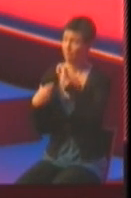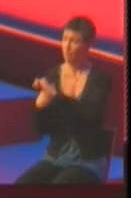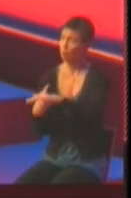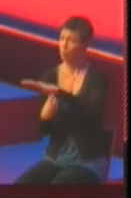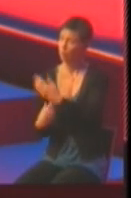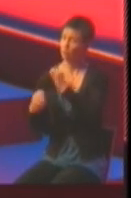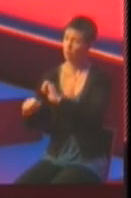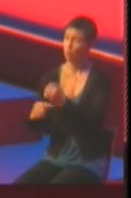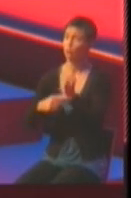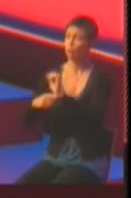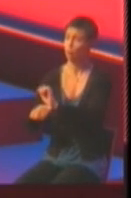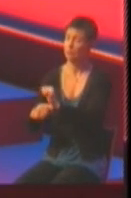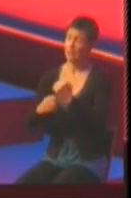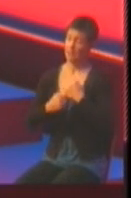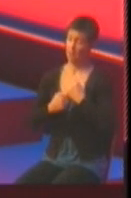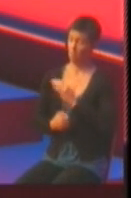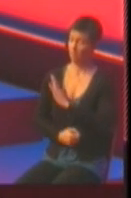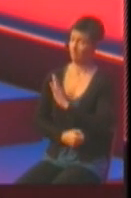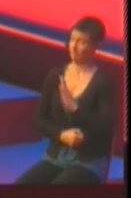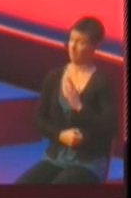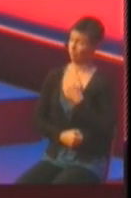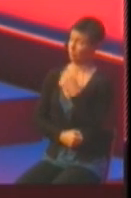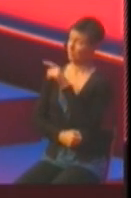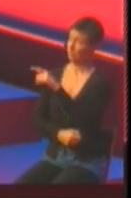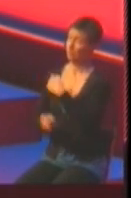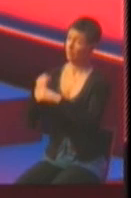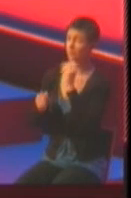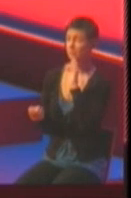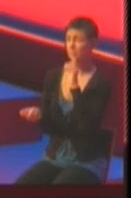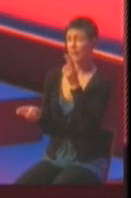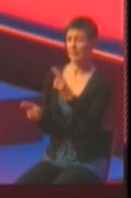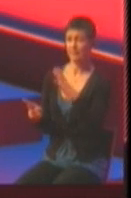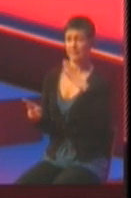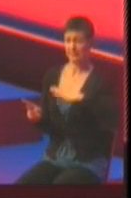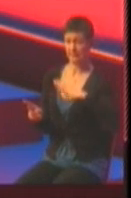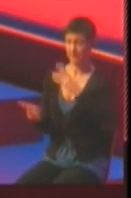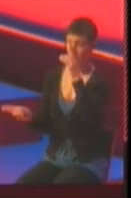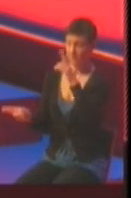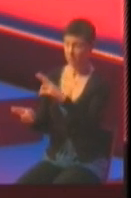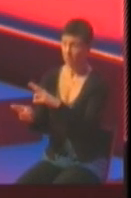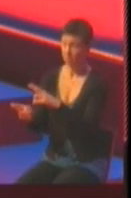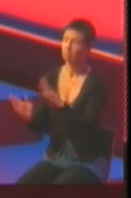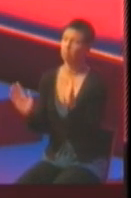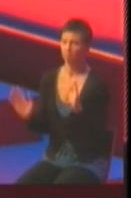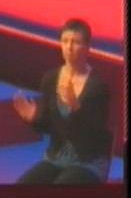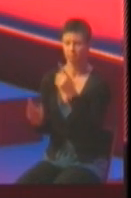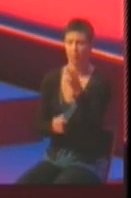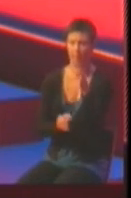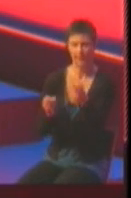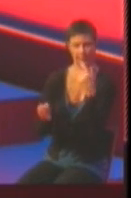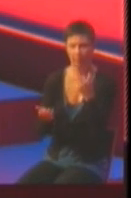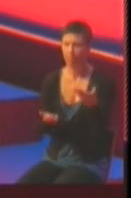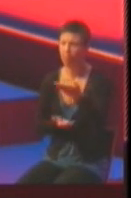security and our military presence is less required, then